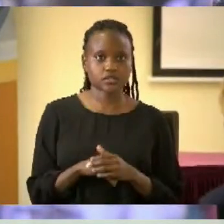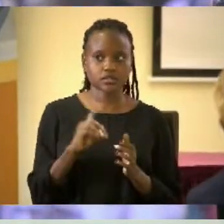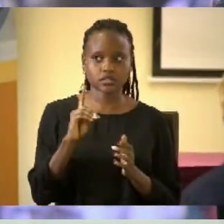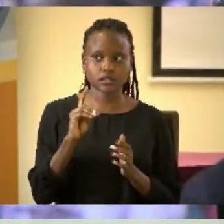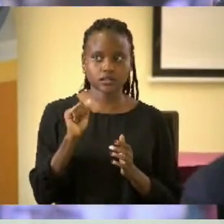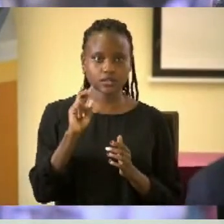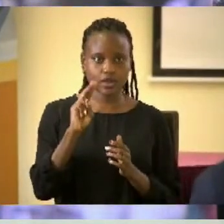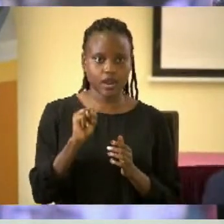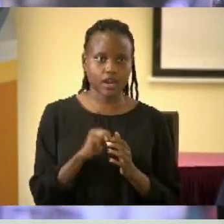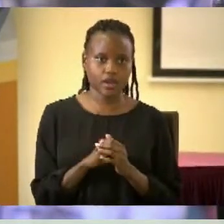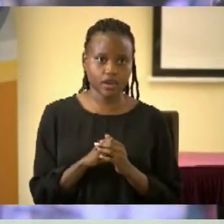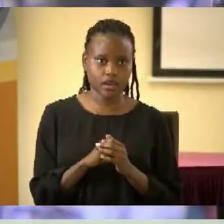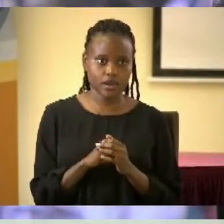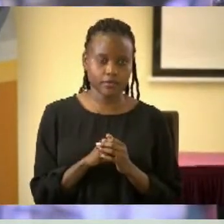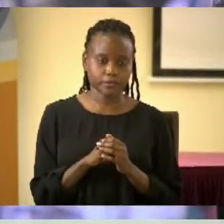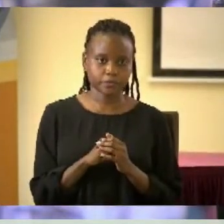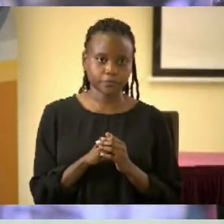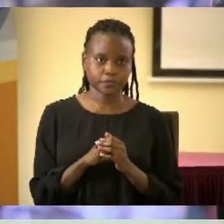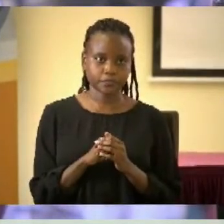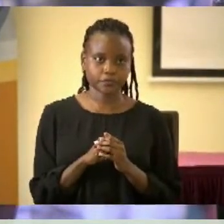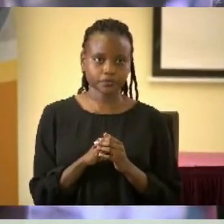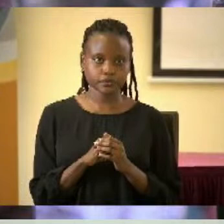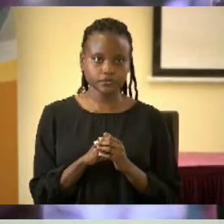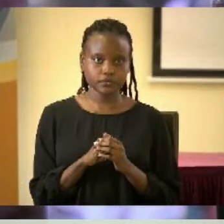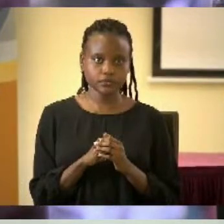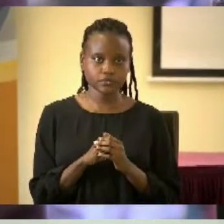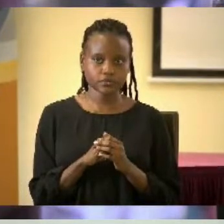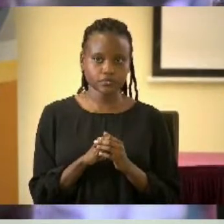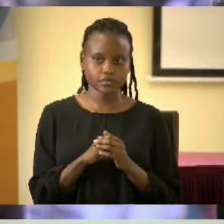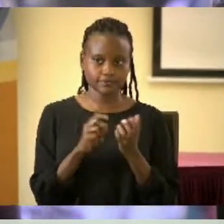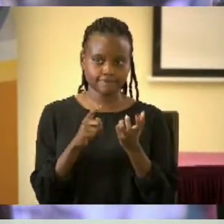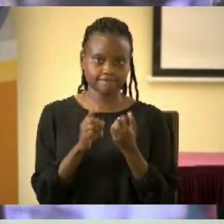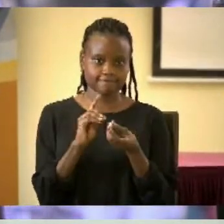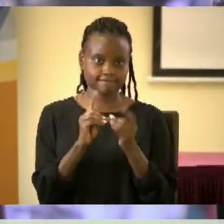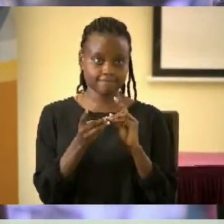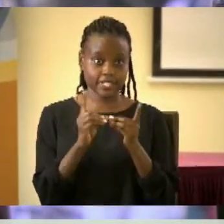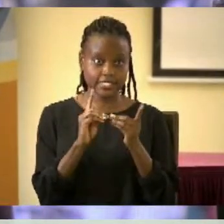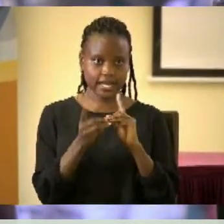Juma, the statistics.